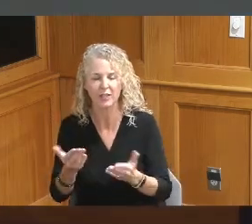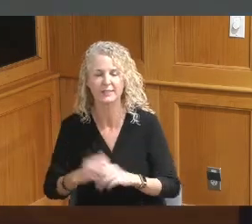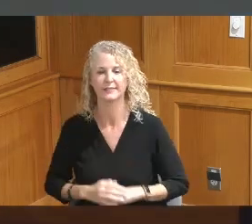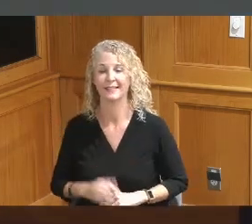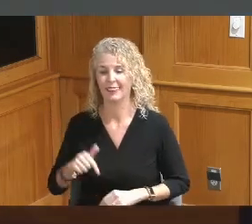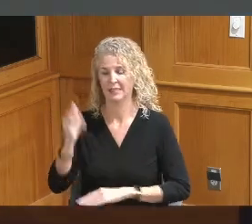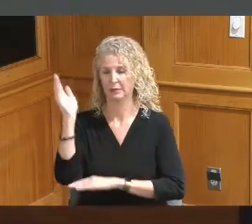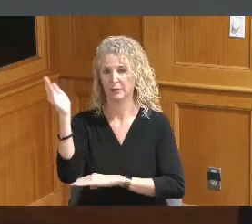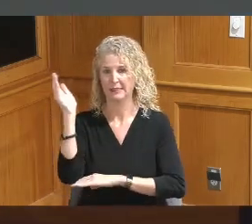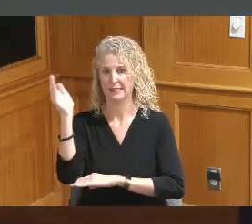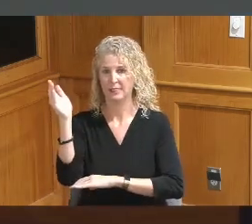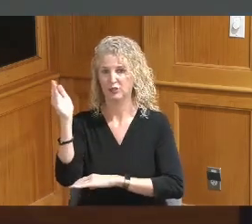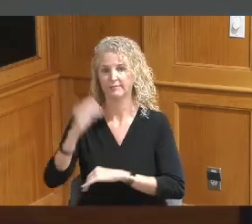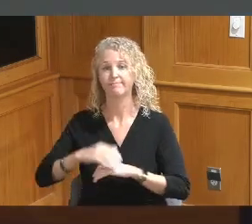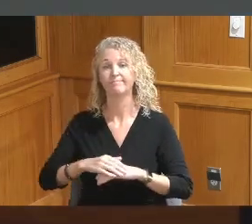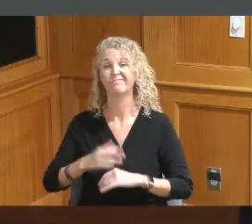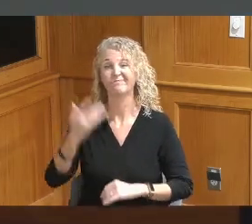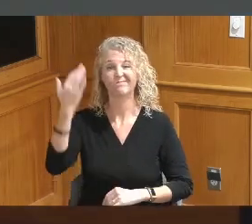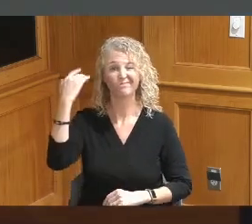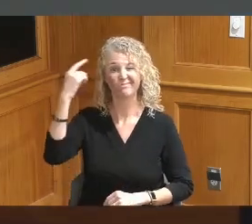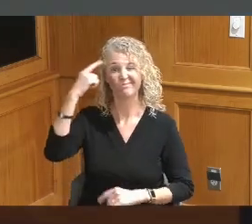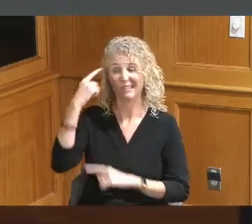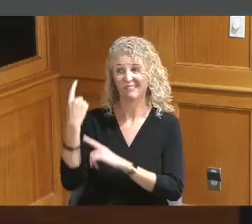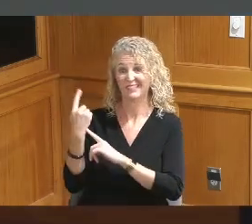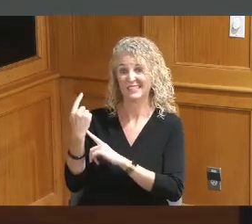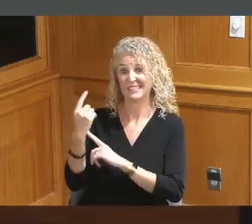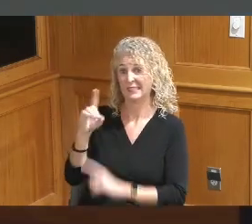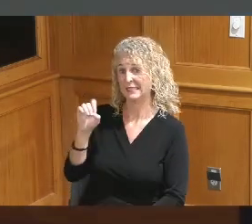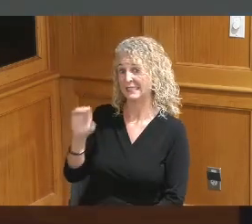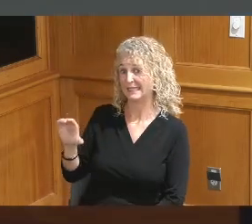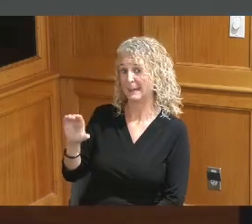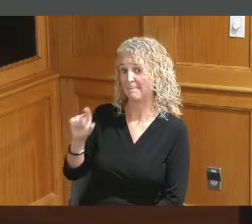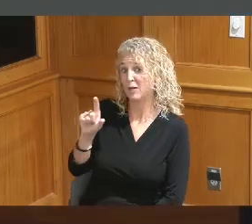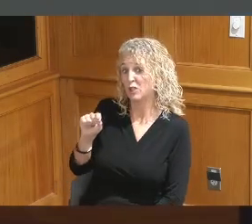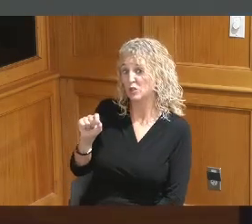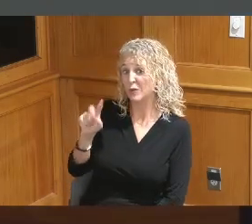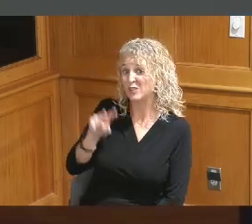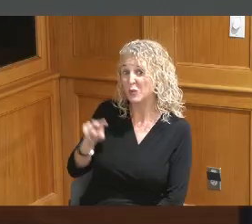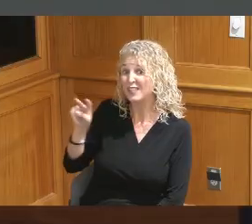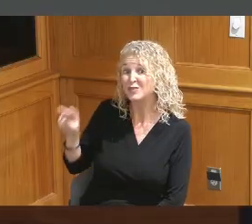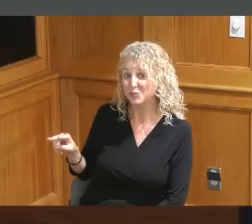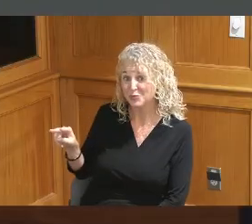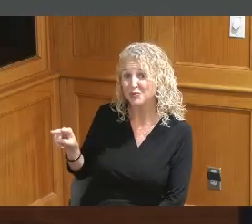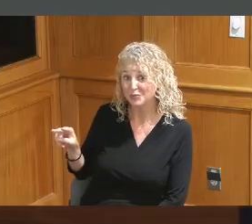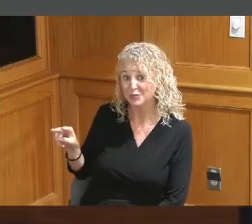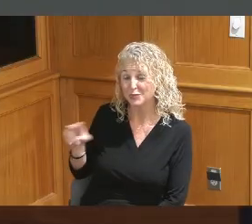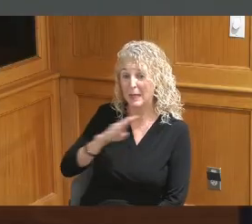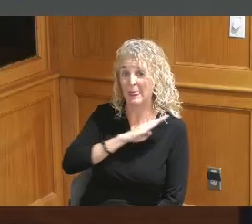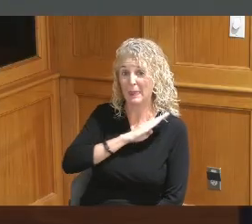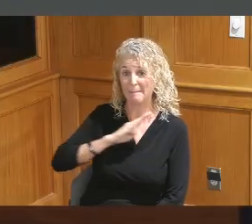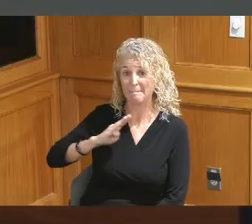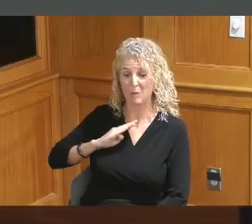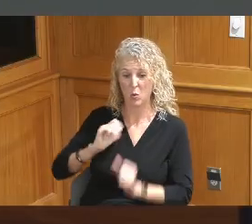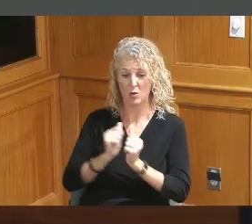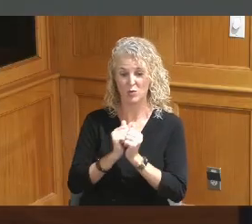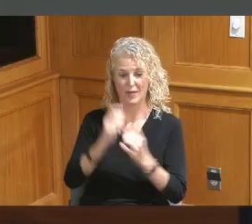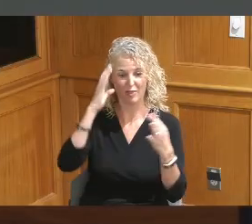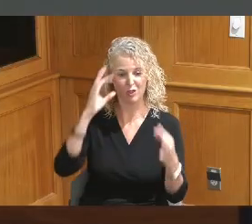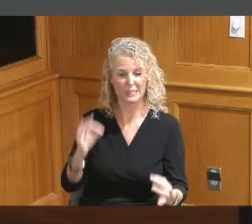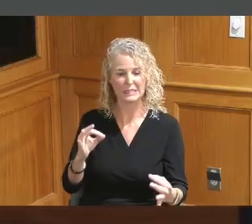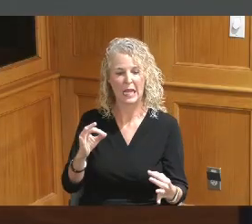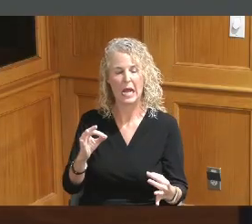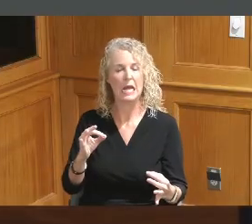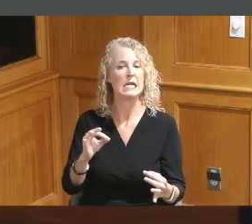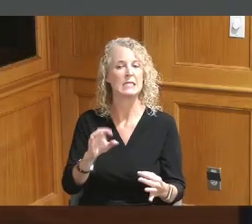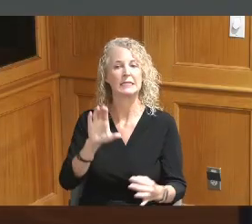next presentation. So back in December of 2022, the board entered into a strategic funding